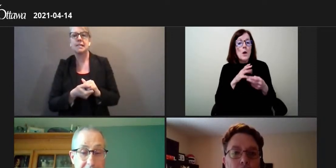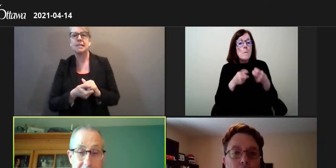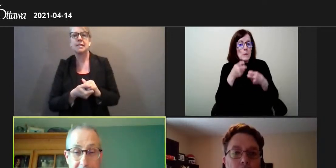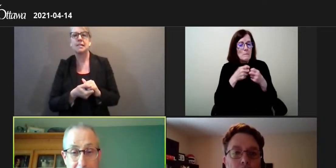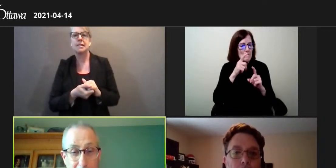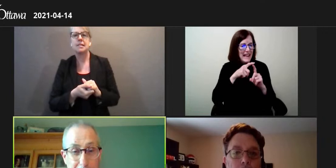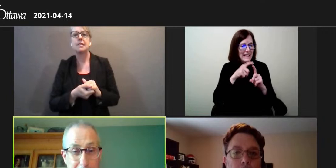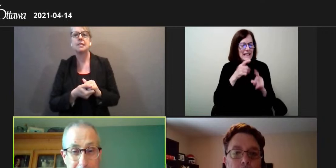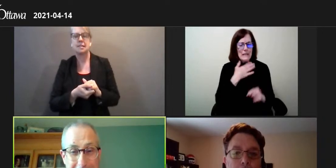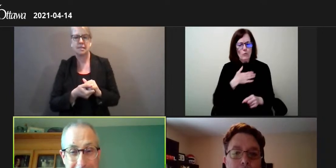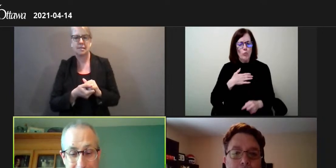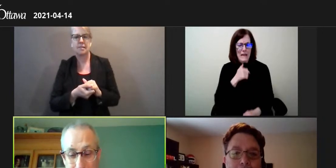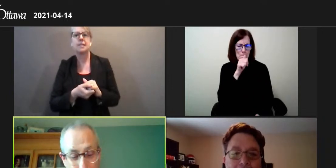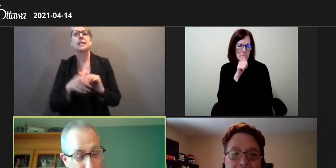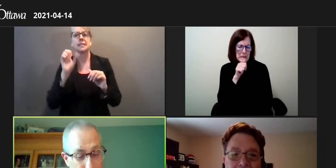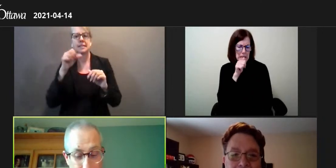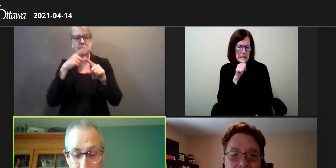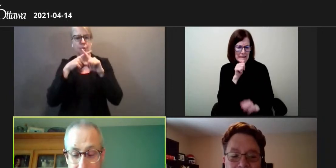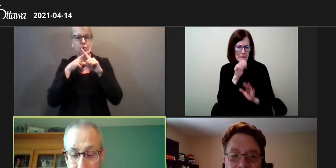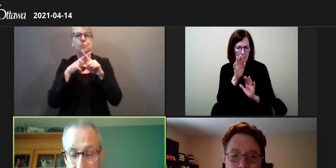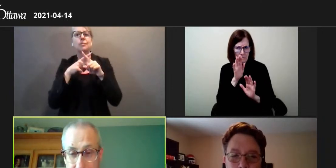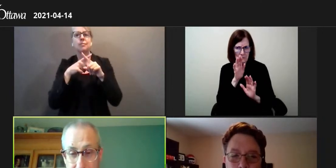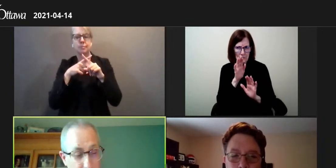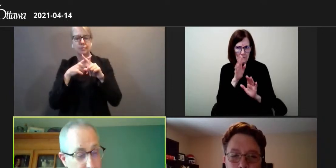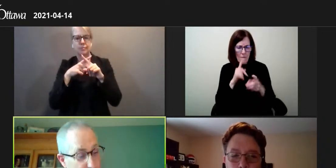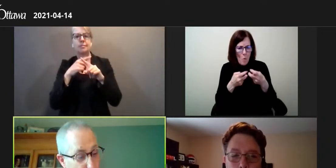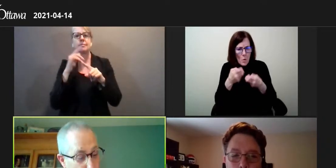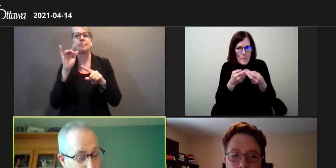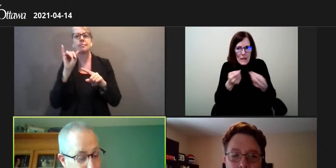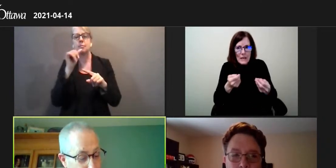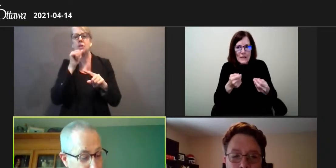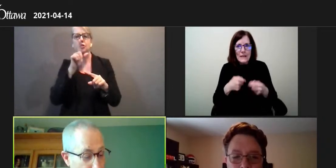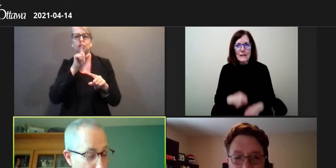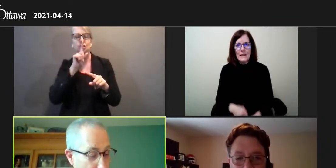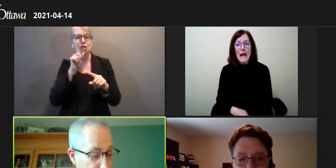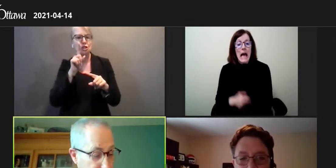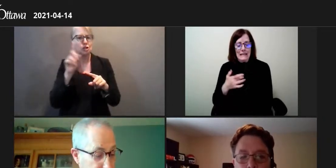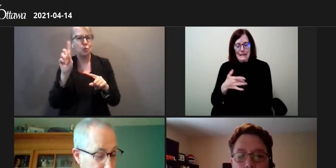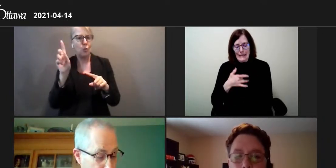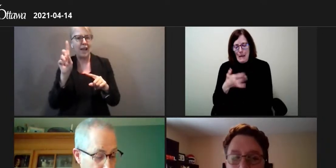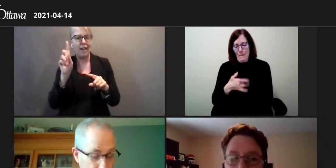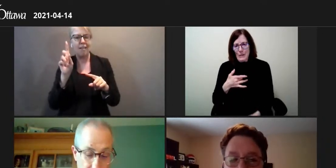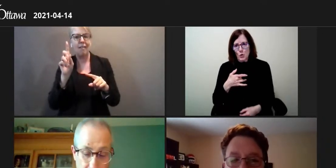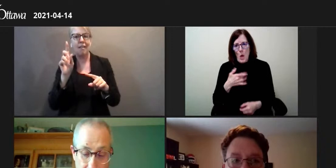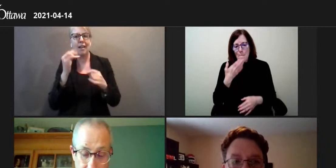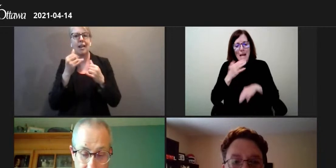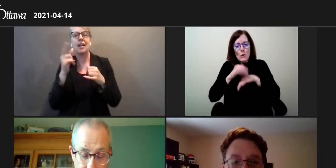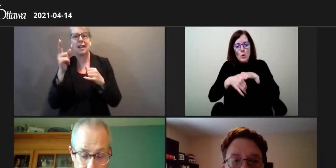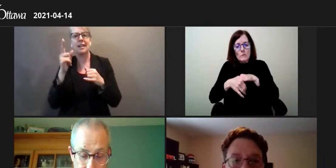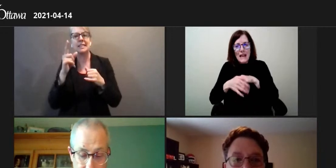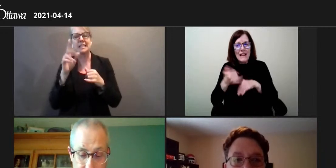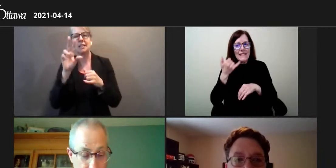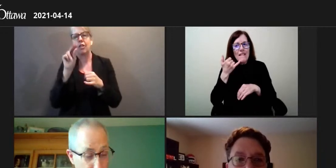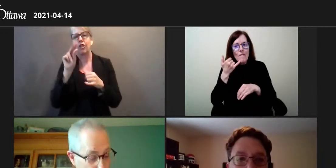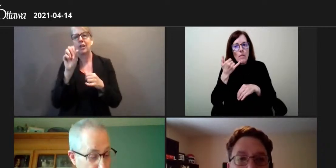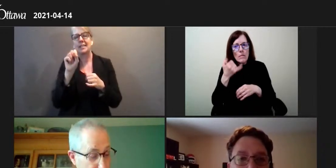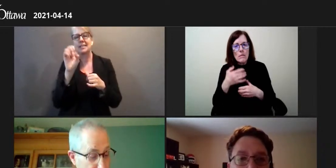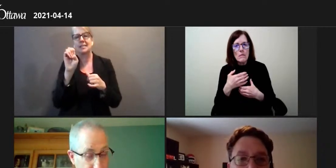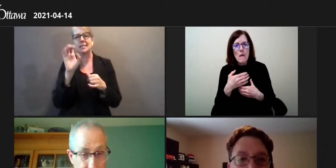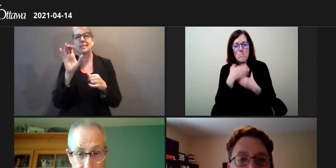I see that I'm on mute. Thank you. I'm not sure where I left off. About 30 seconds.